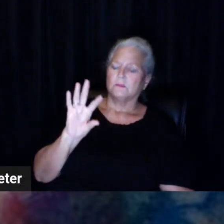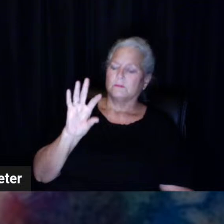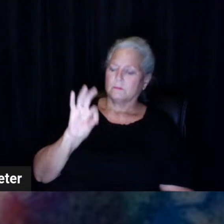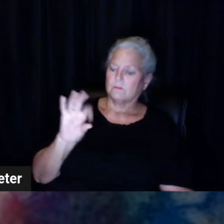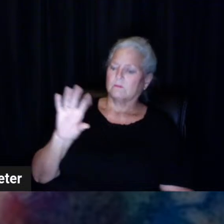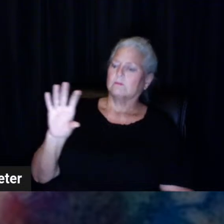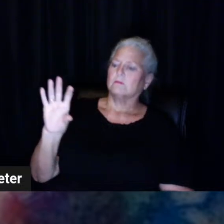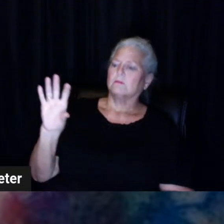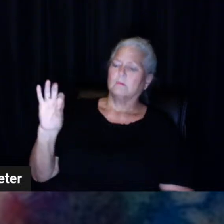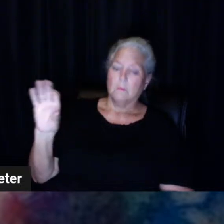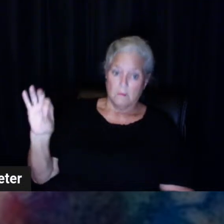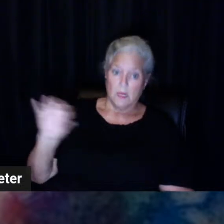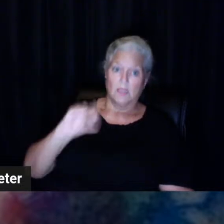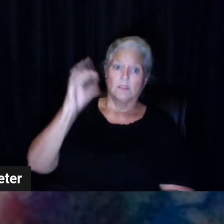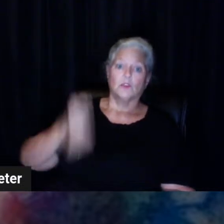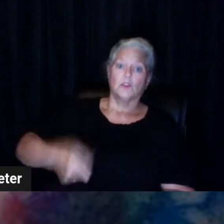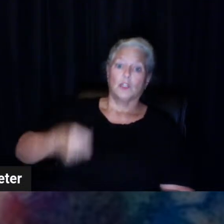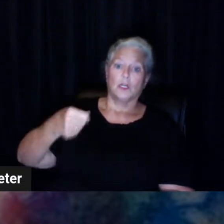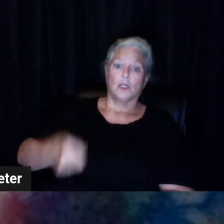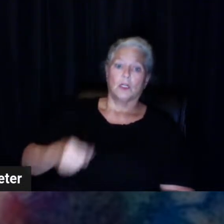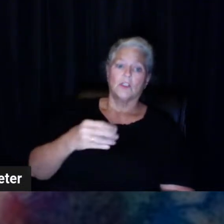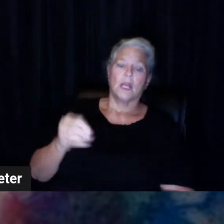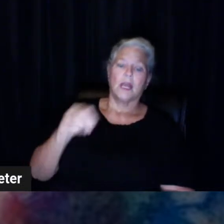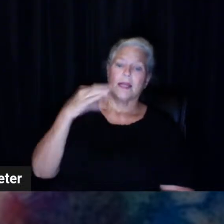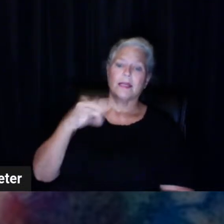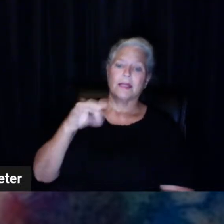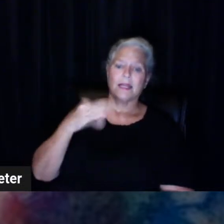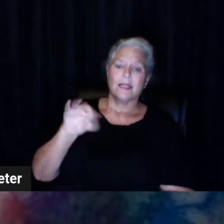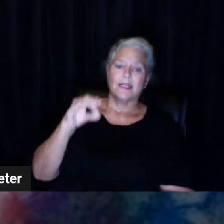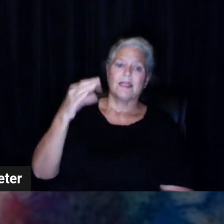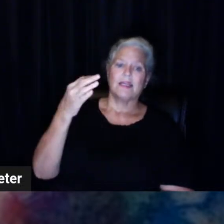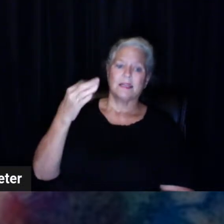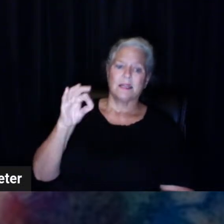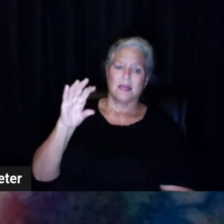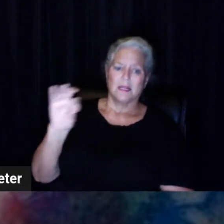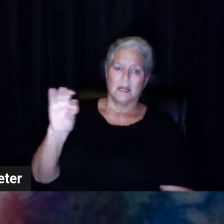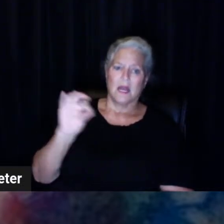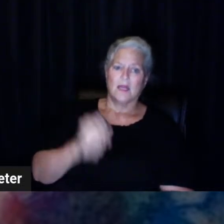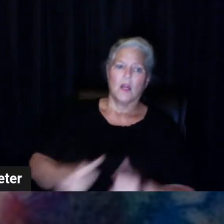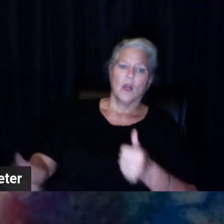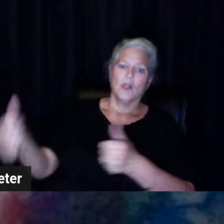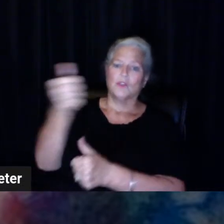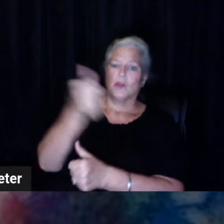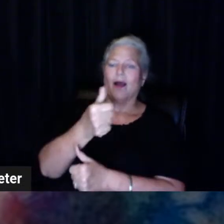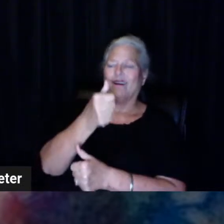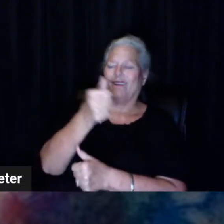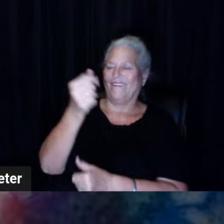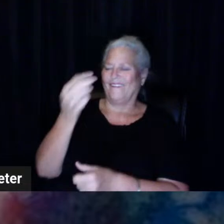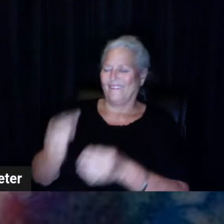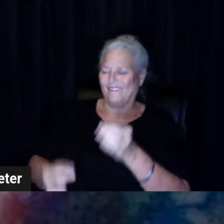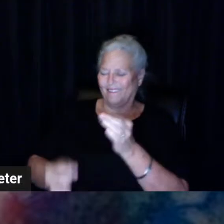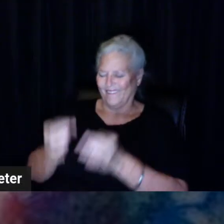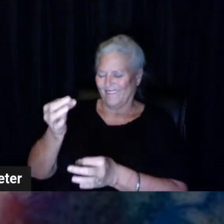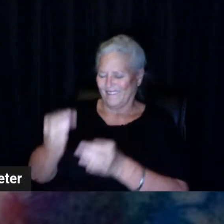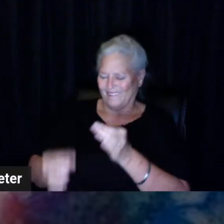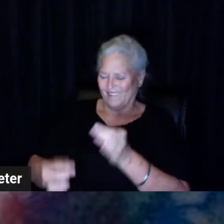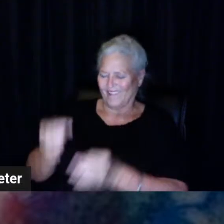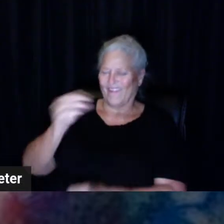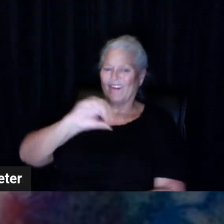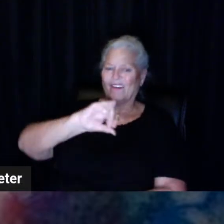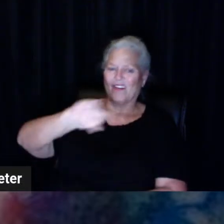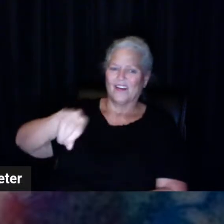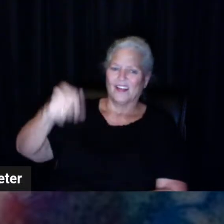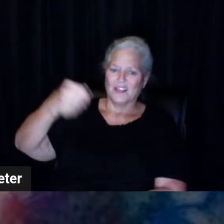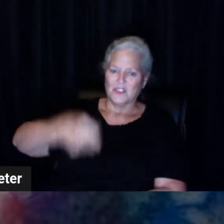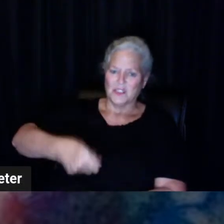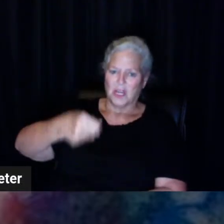judge, and $19.99 is Supreme Court judge. Those are our